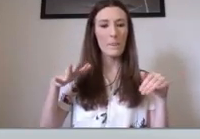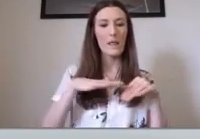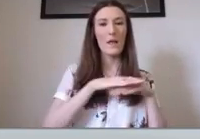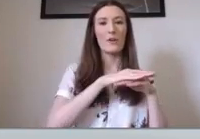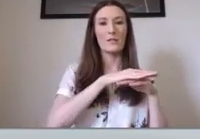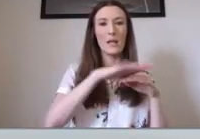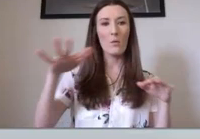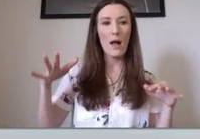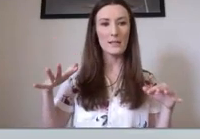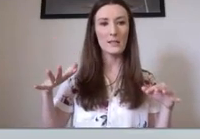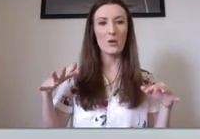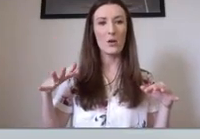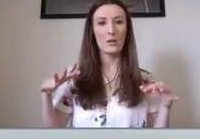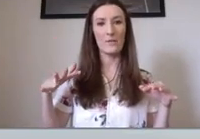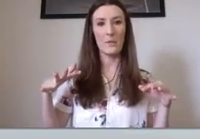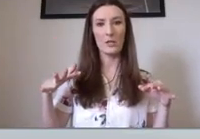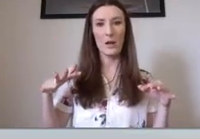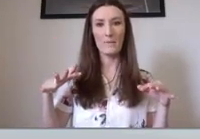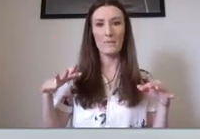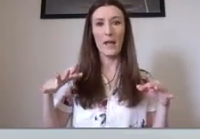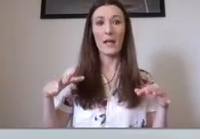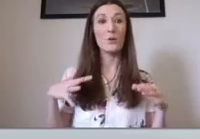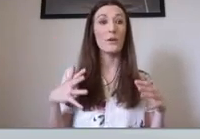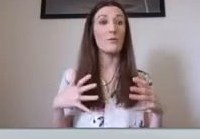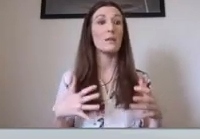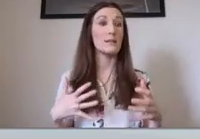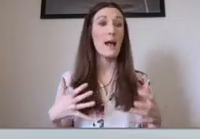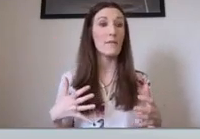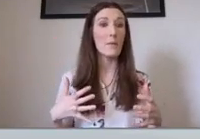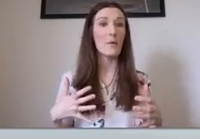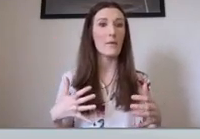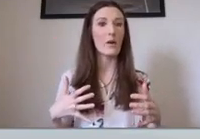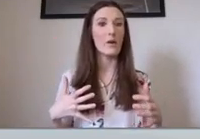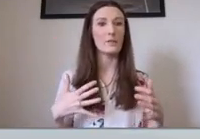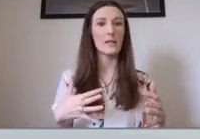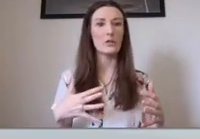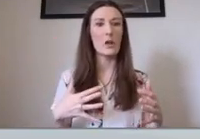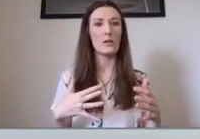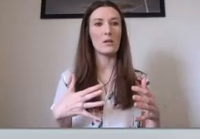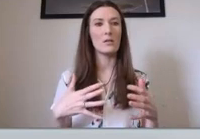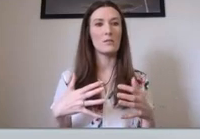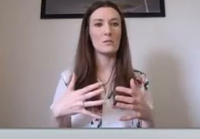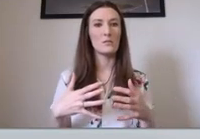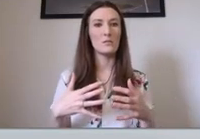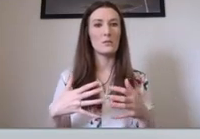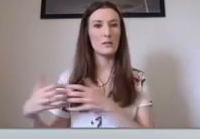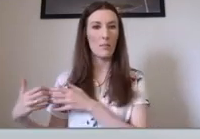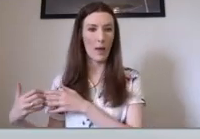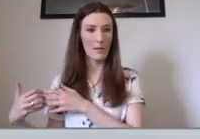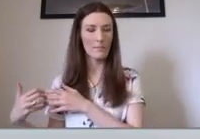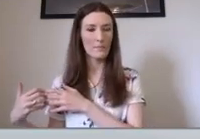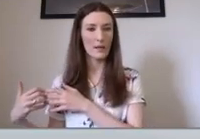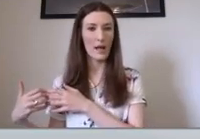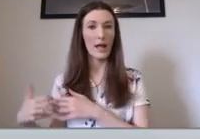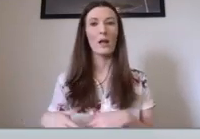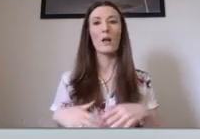everybody. There's equal access to all information. Okay, so if you need to have that private conversation, step